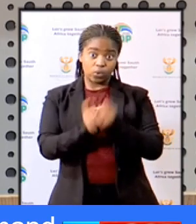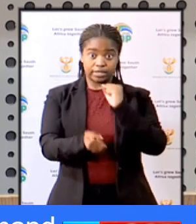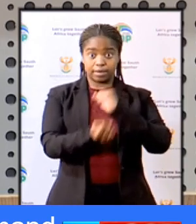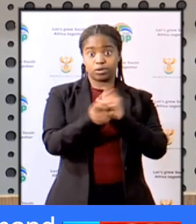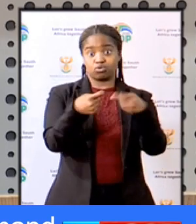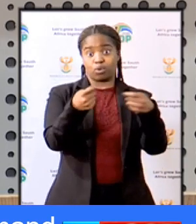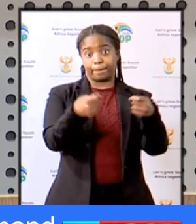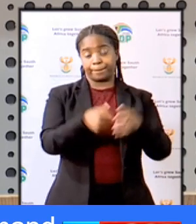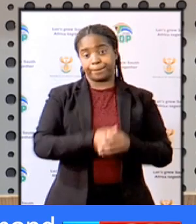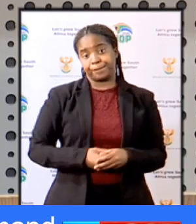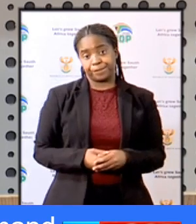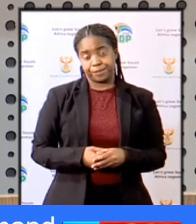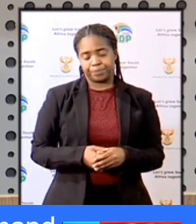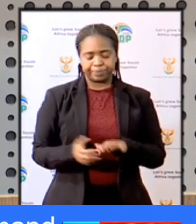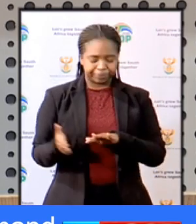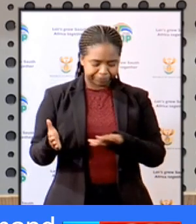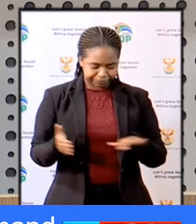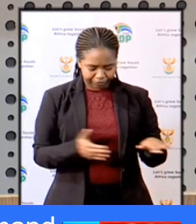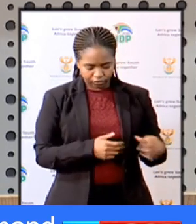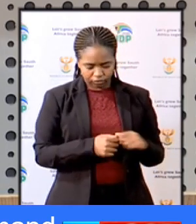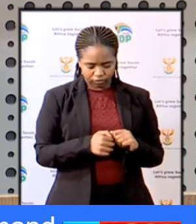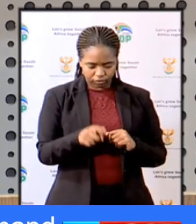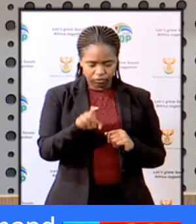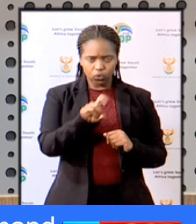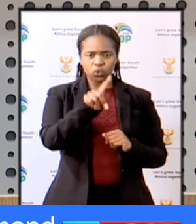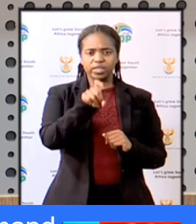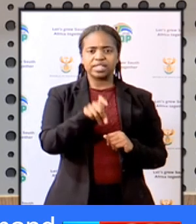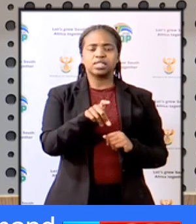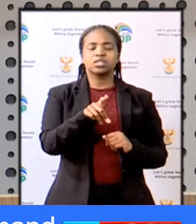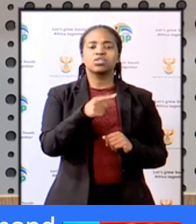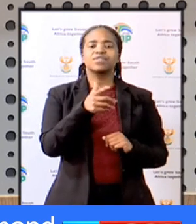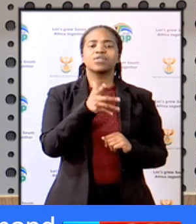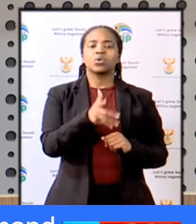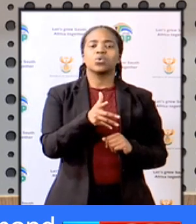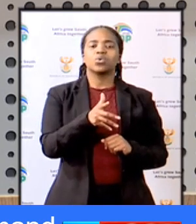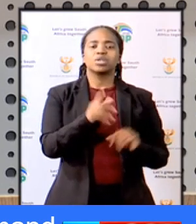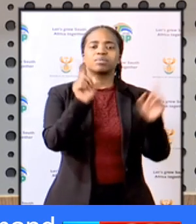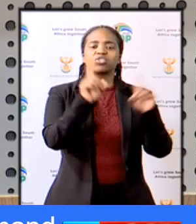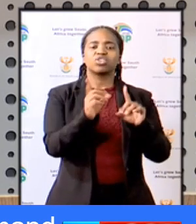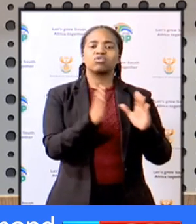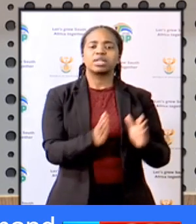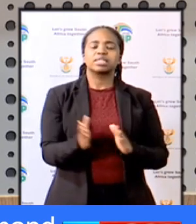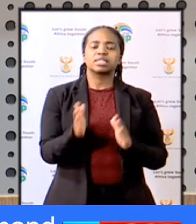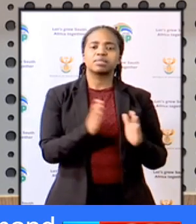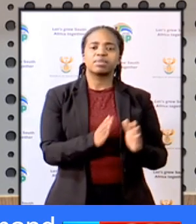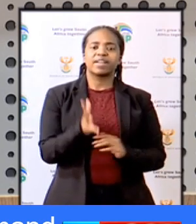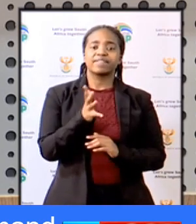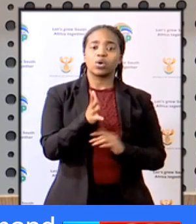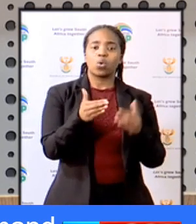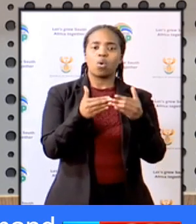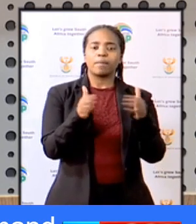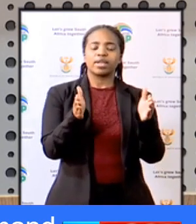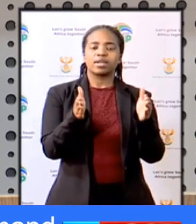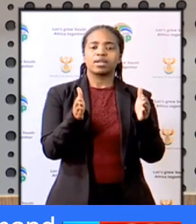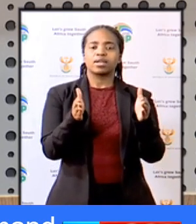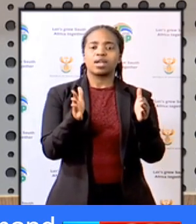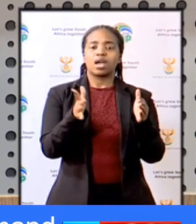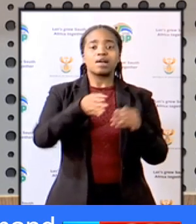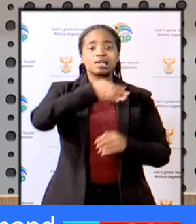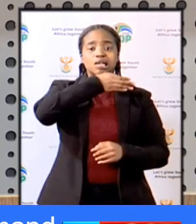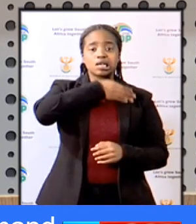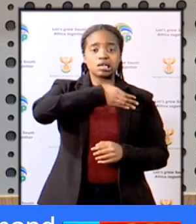there. Jan, on your question on special arrangements for the initial reopening of